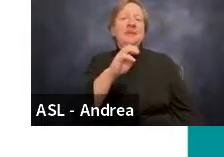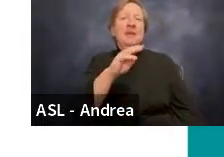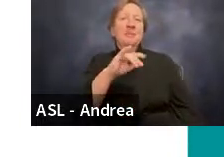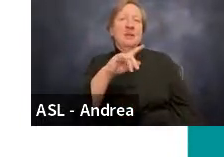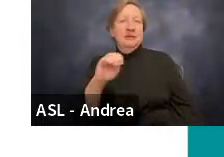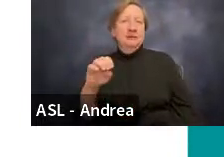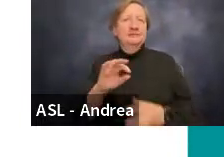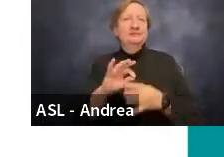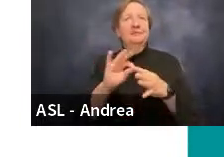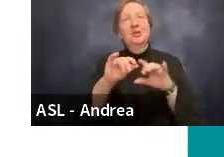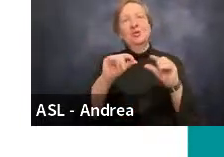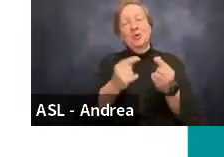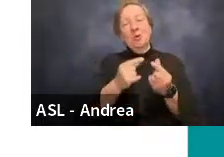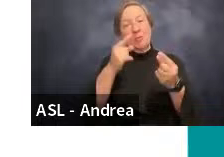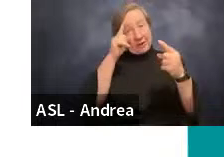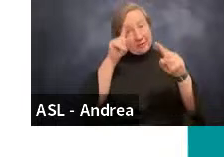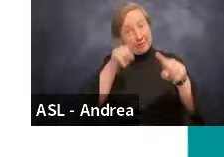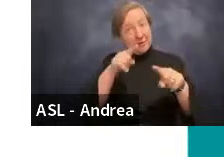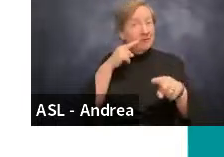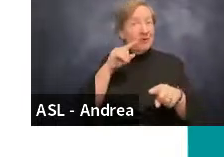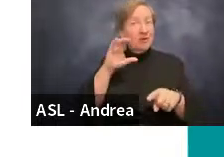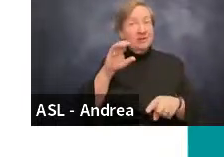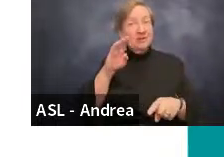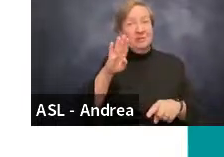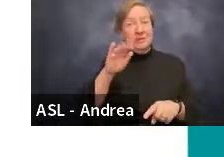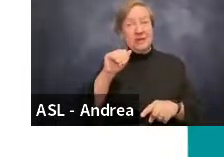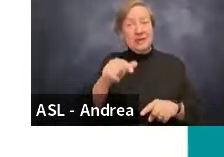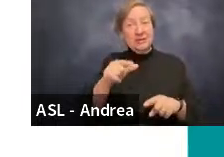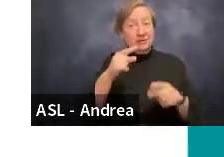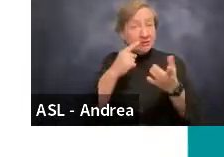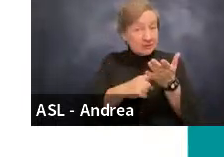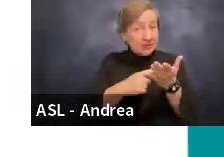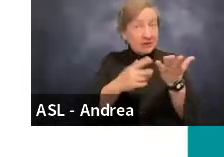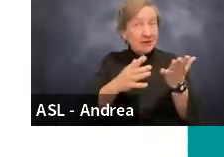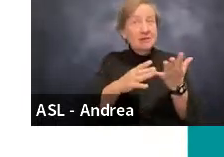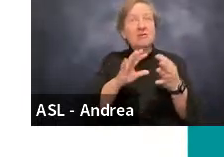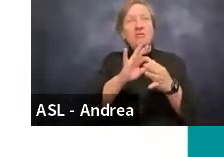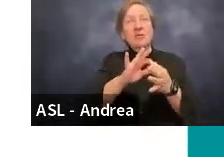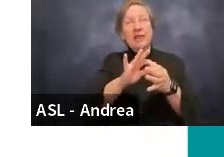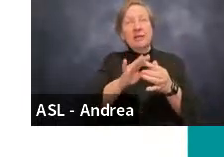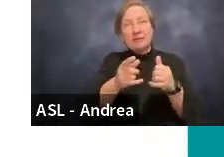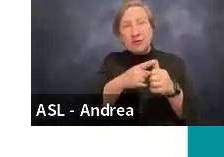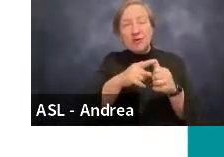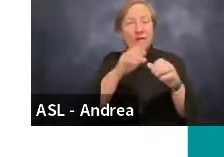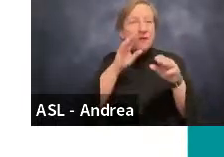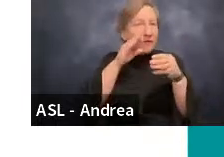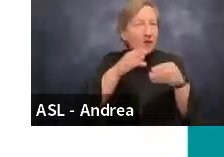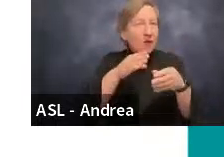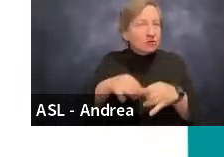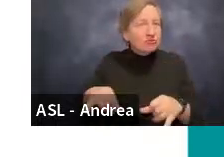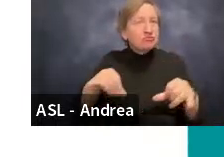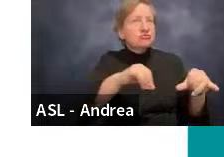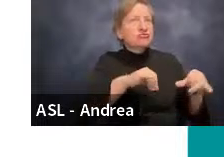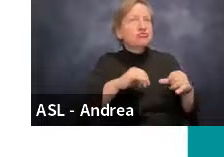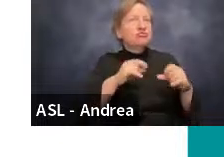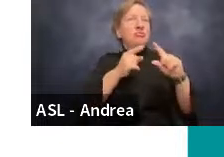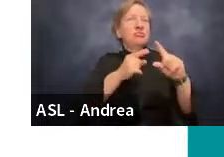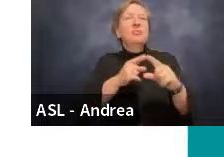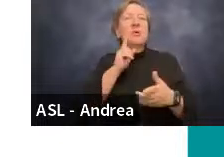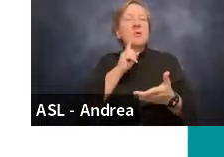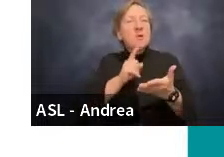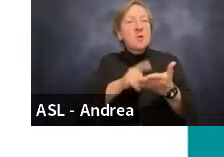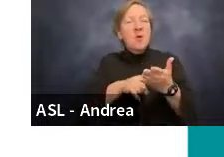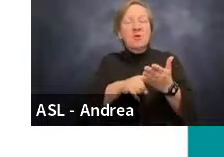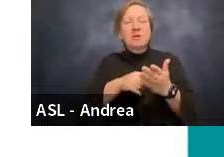for CBAG discussions are to put relationships first, keep focus on our common goal, notice power dynamics